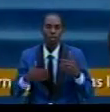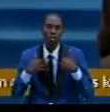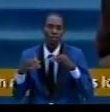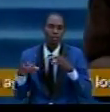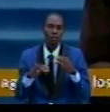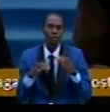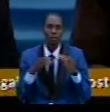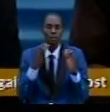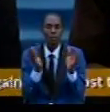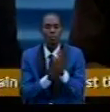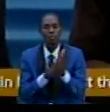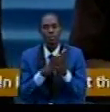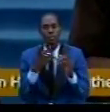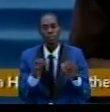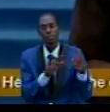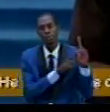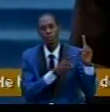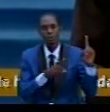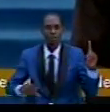Praise the Lord.